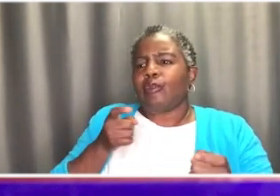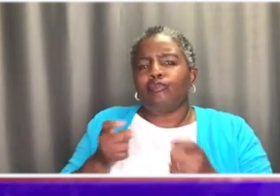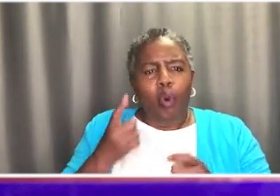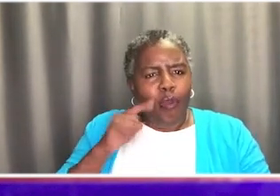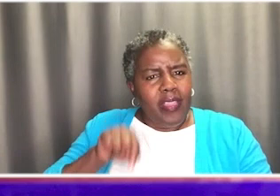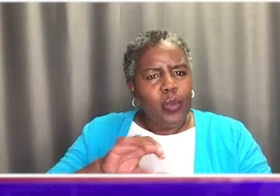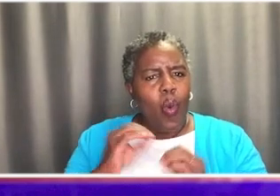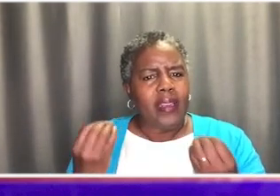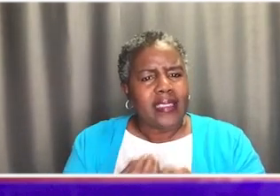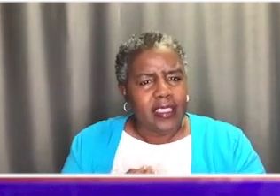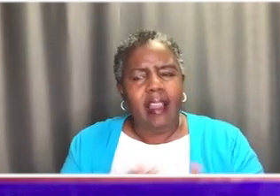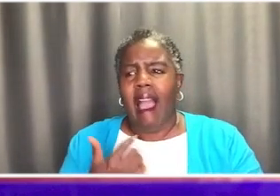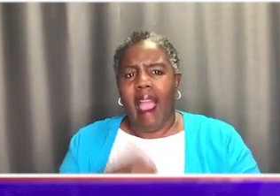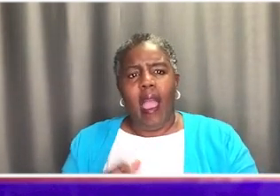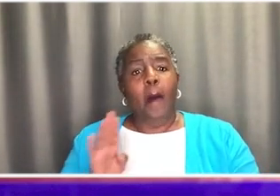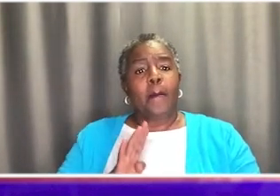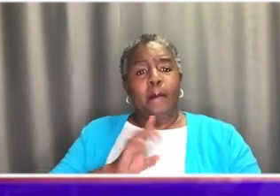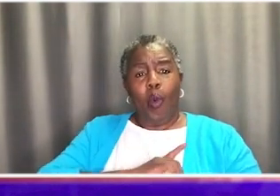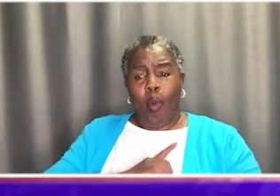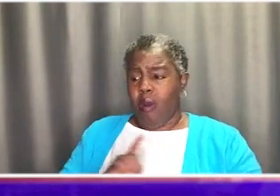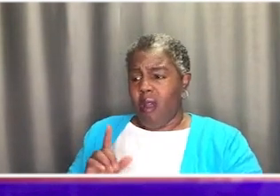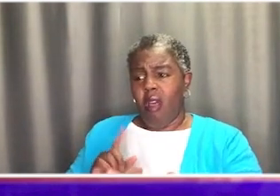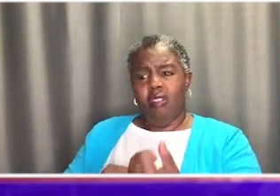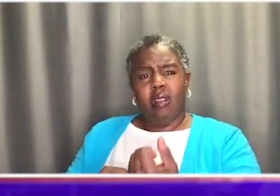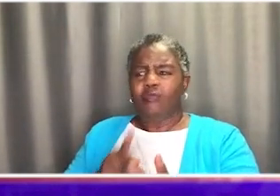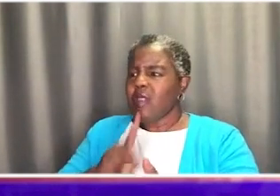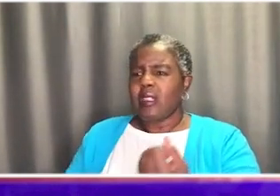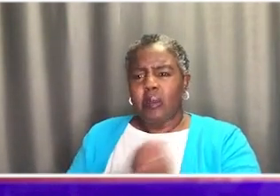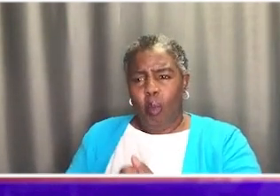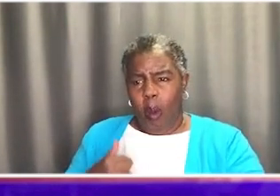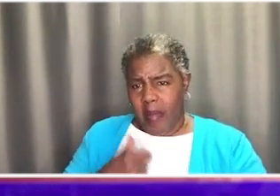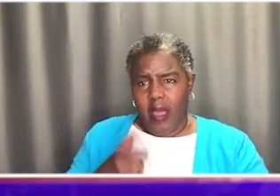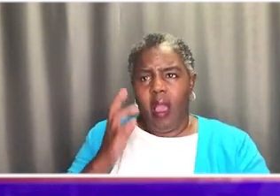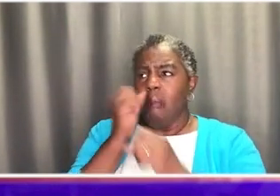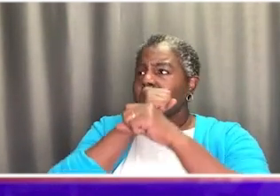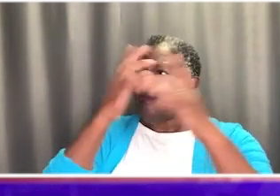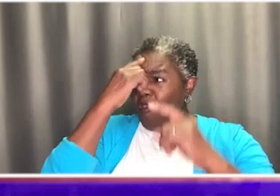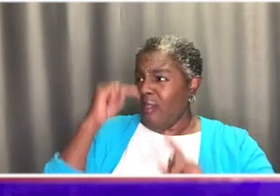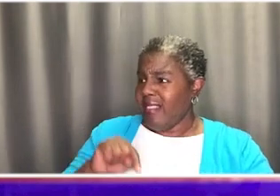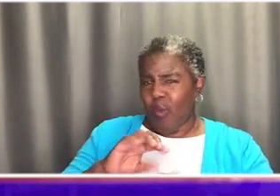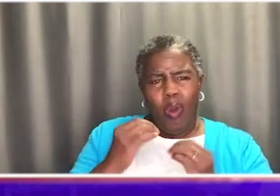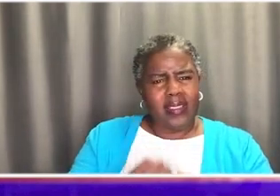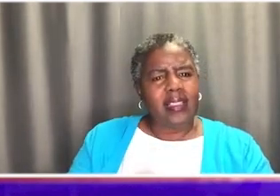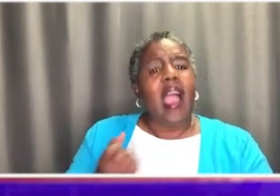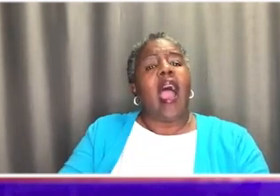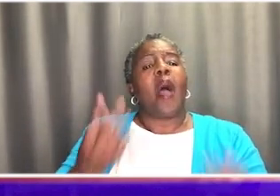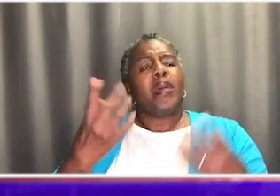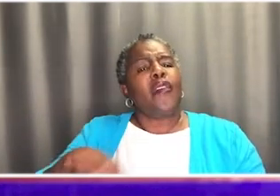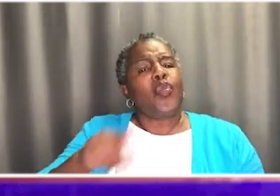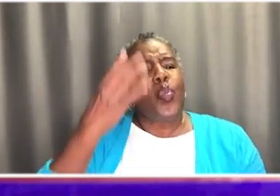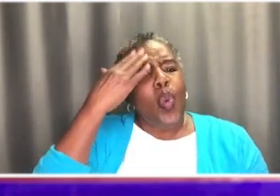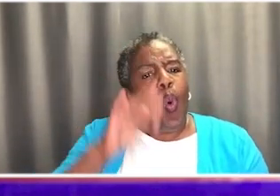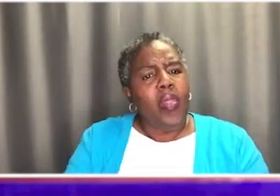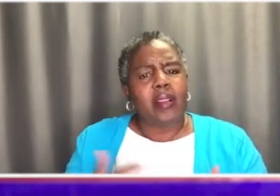the organization. I had a board of trustees that supported me and my vision for the organization. How many of you know